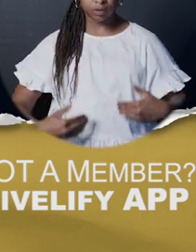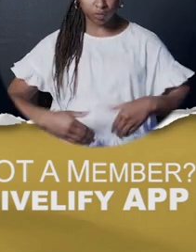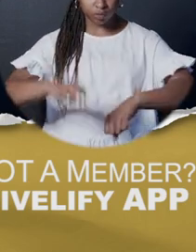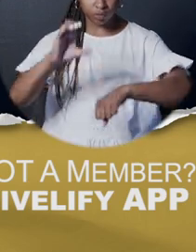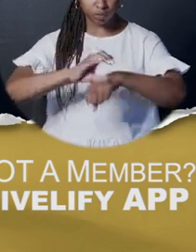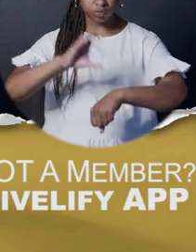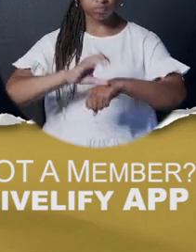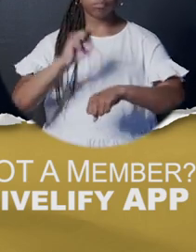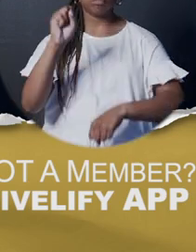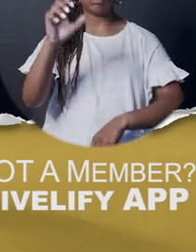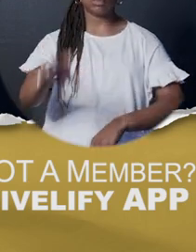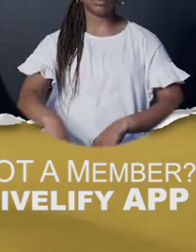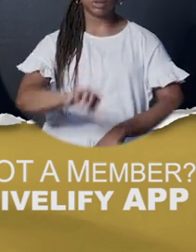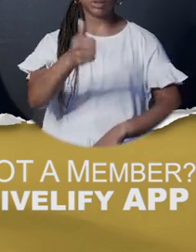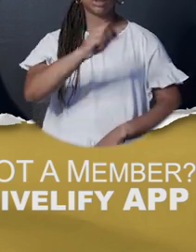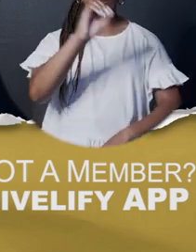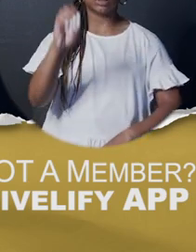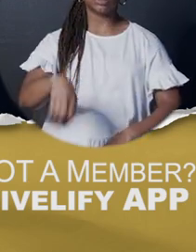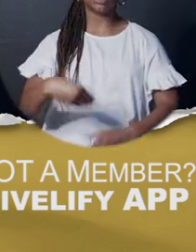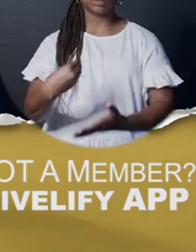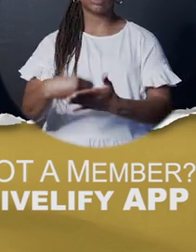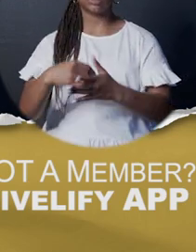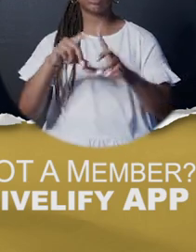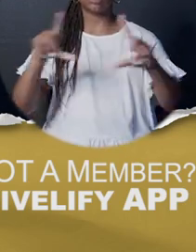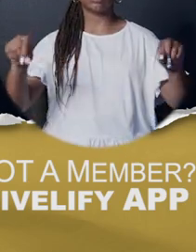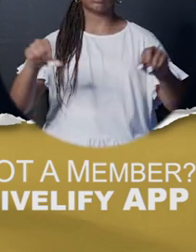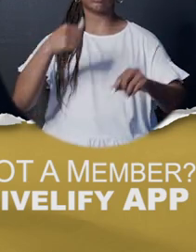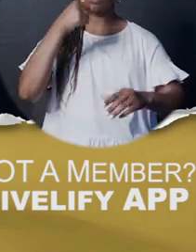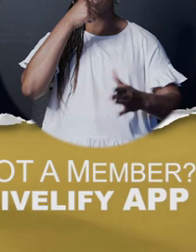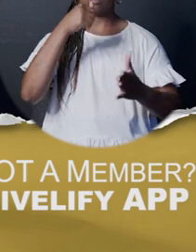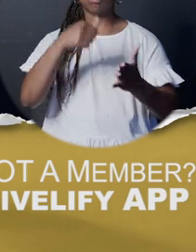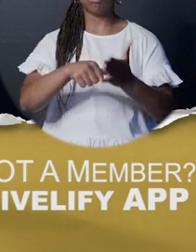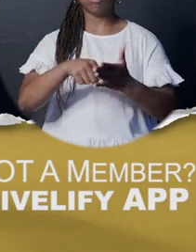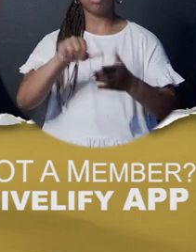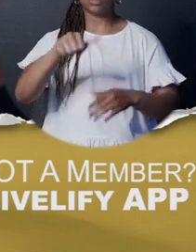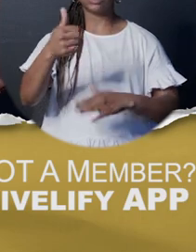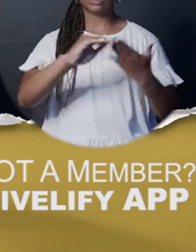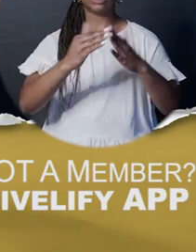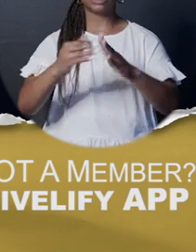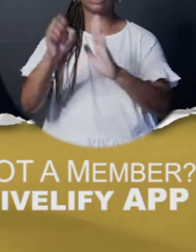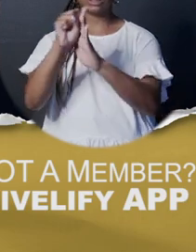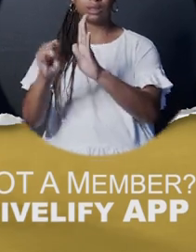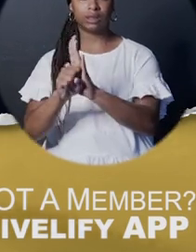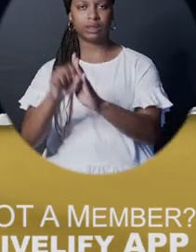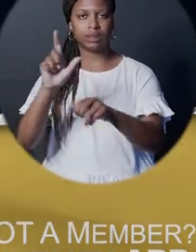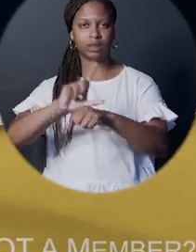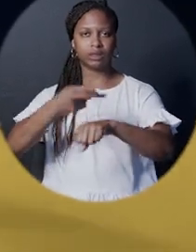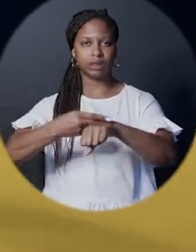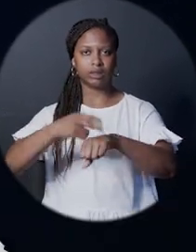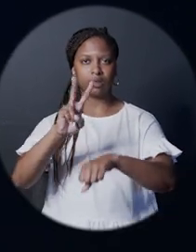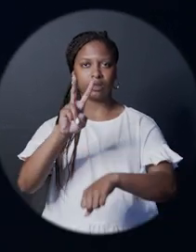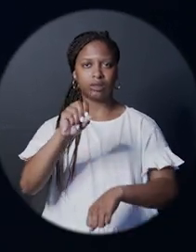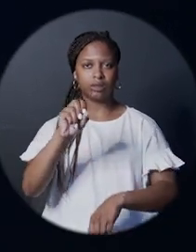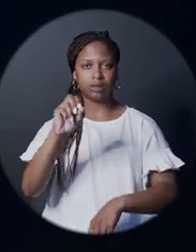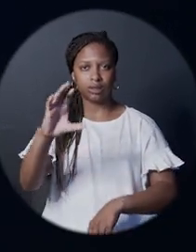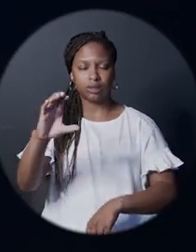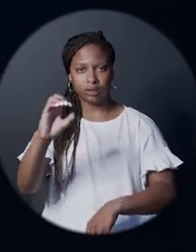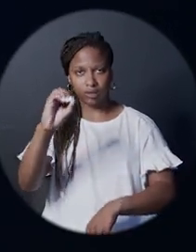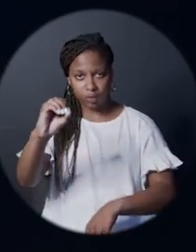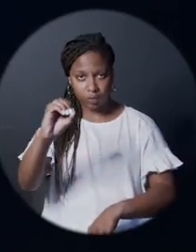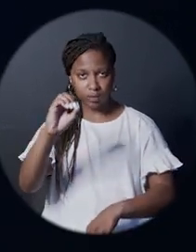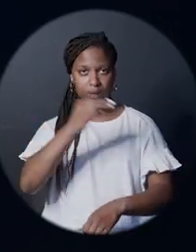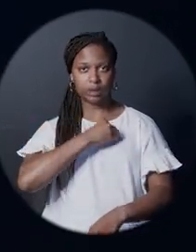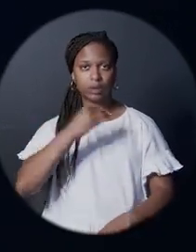the physical location, dropped your tithes and offering, or just mailed them in from other cities and states. And to my Lighthouse 2.0